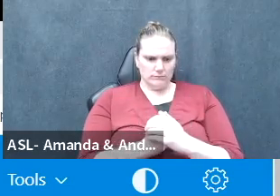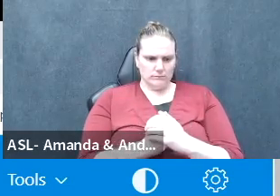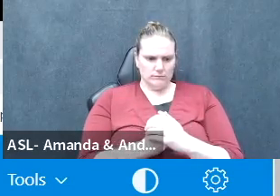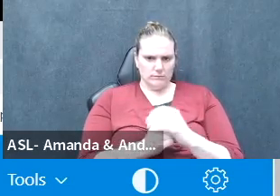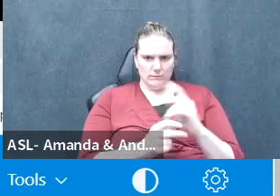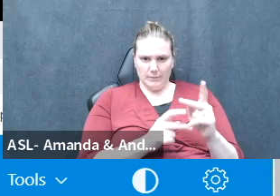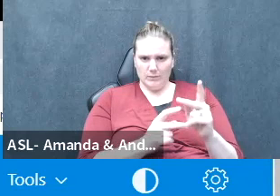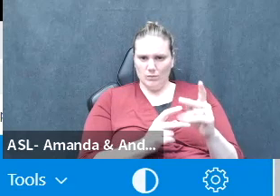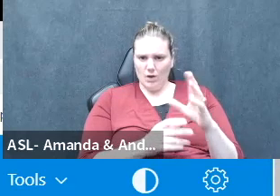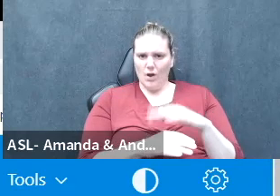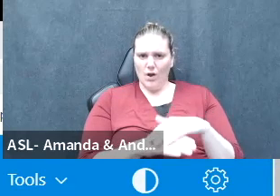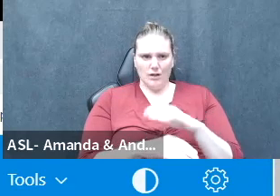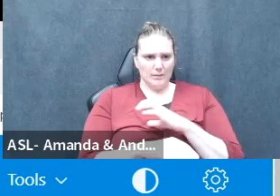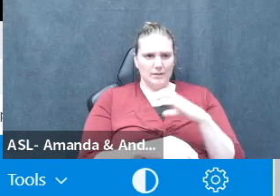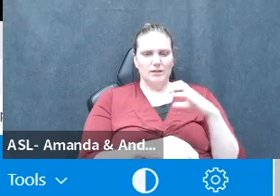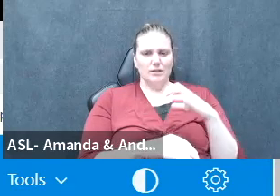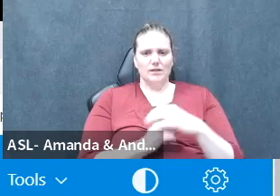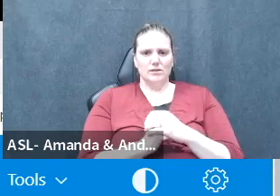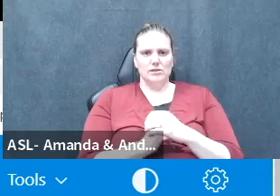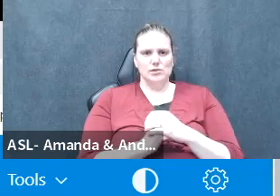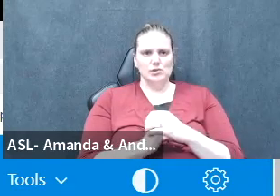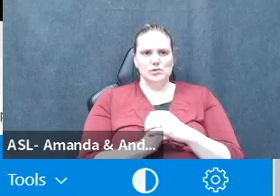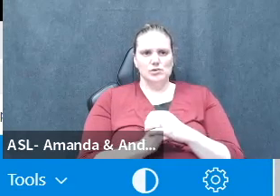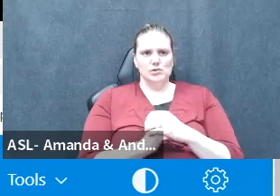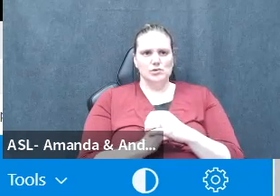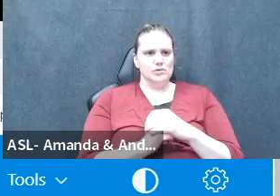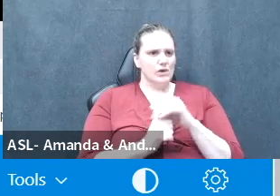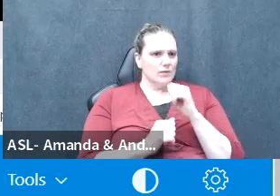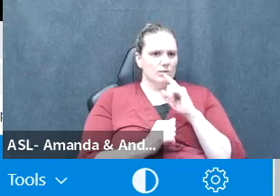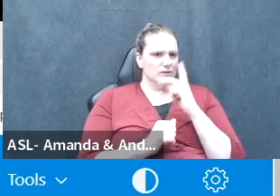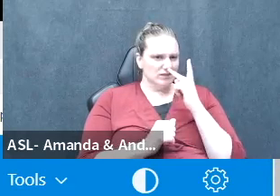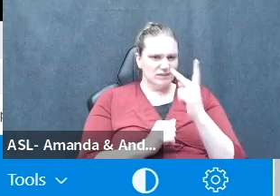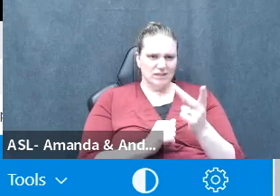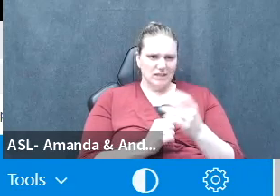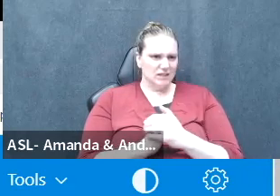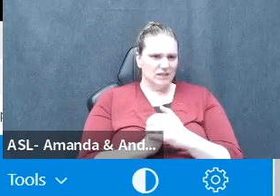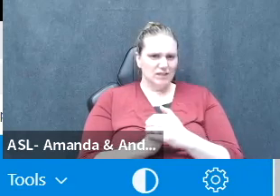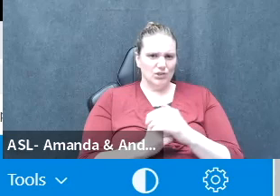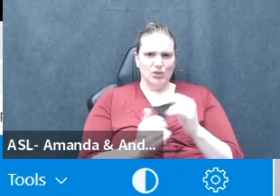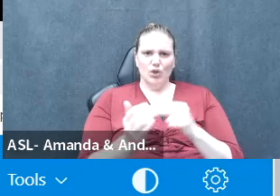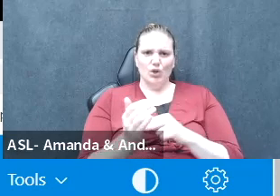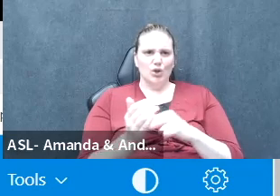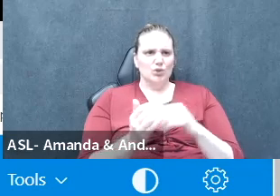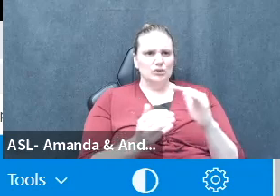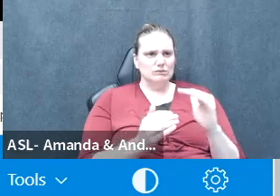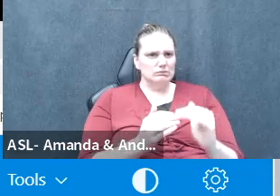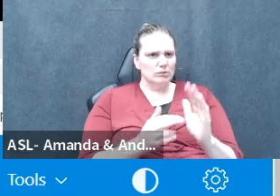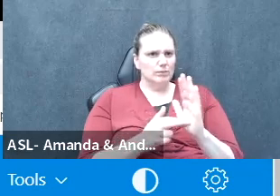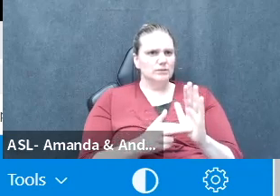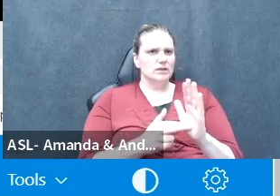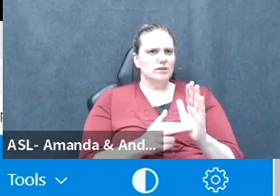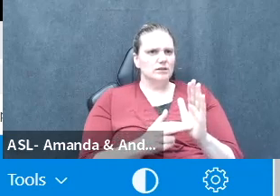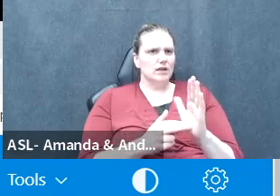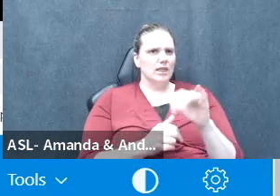people who are in the committees, and I didn't really see any nurse voices represented. And I thought